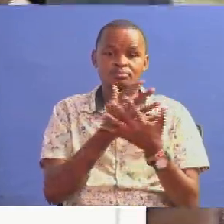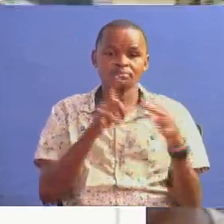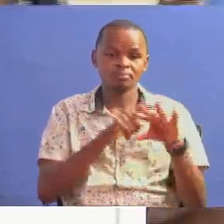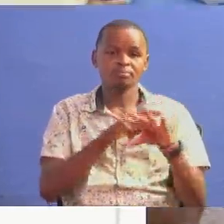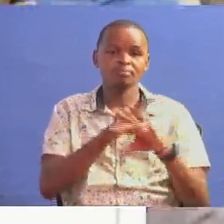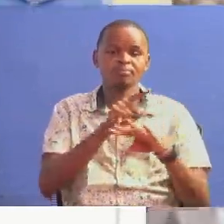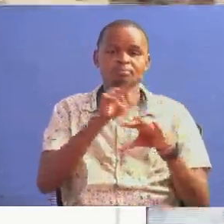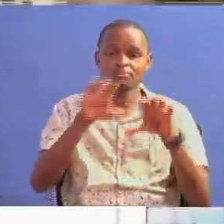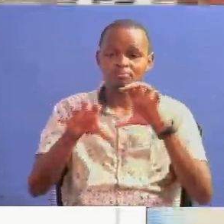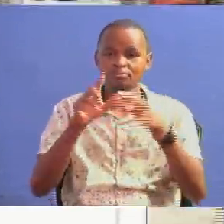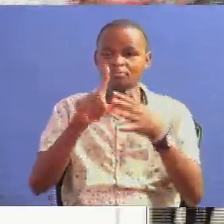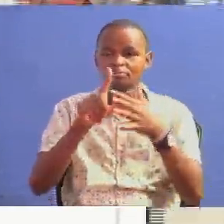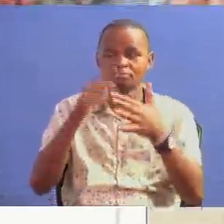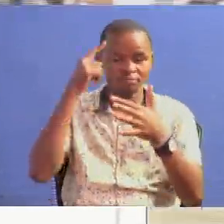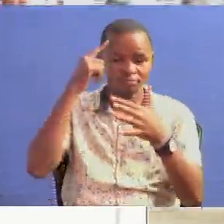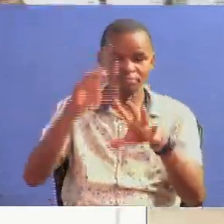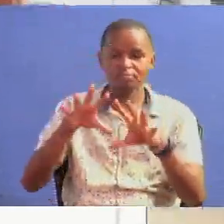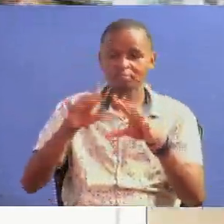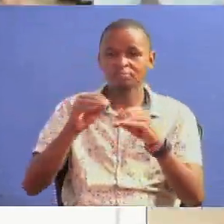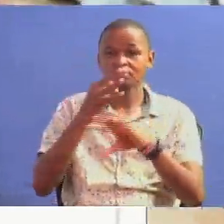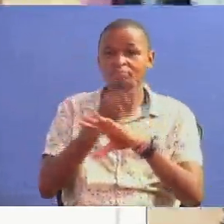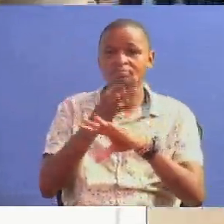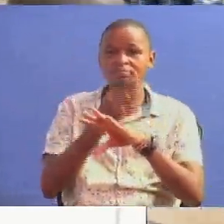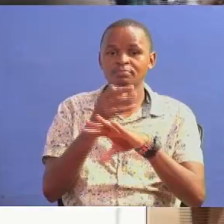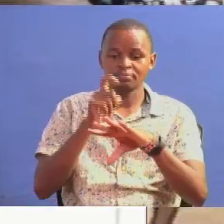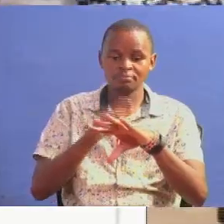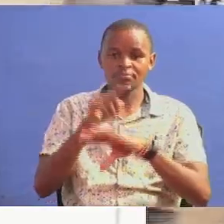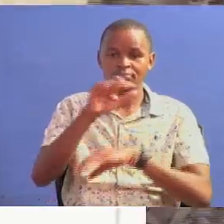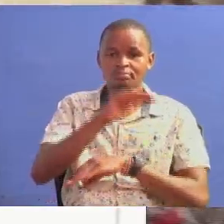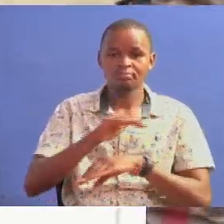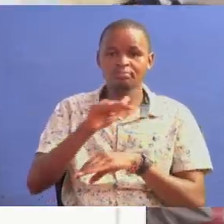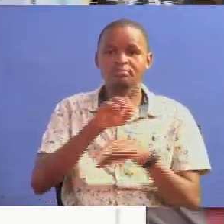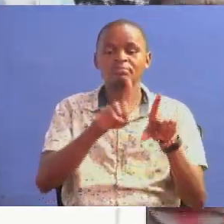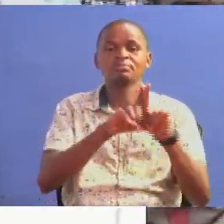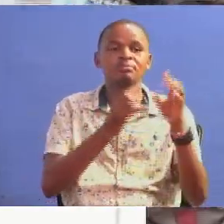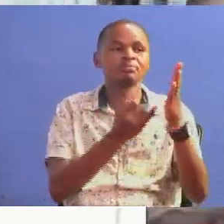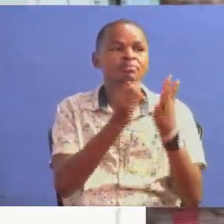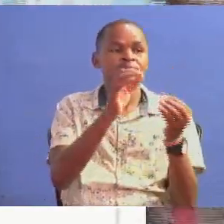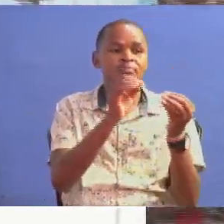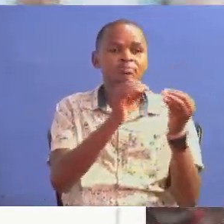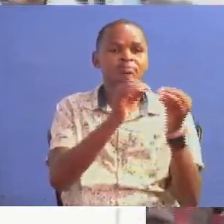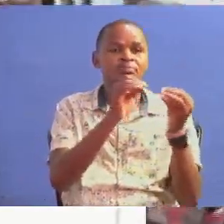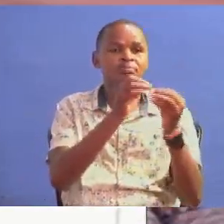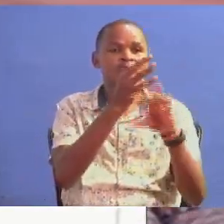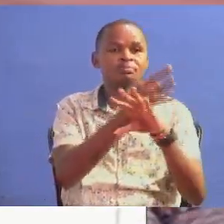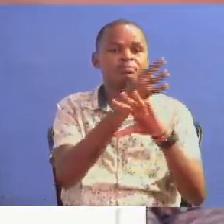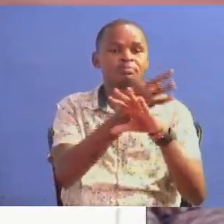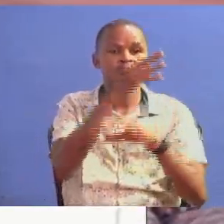in the market after farmers were found using fake pesticides in the area, as well as increased number of counterfeit